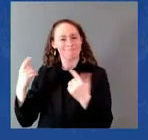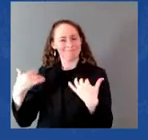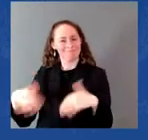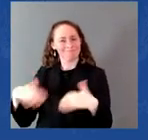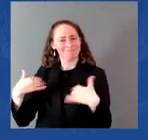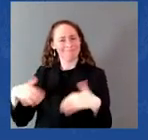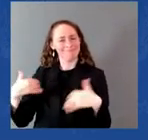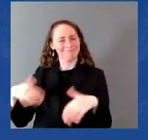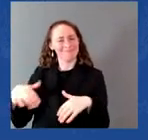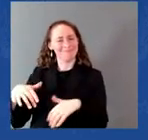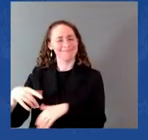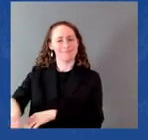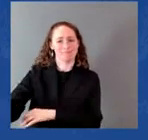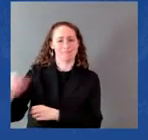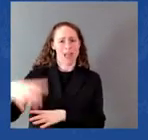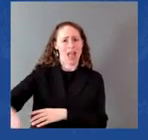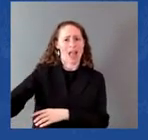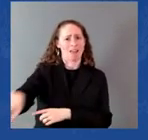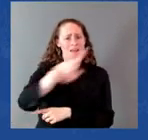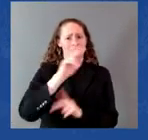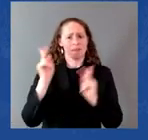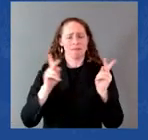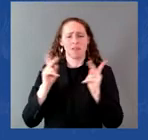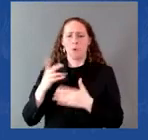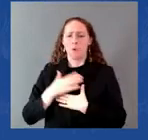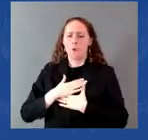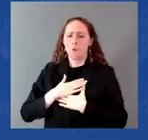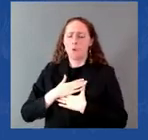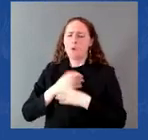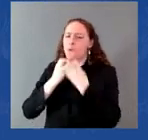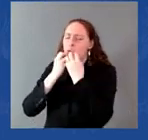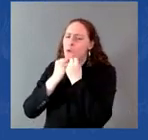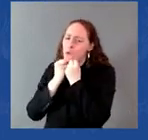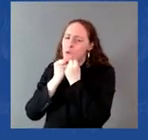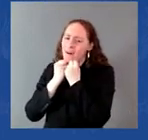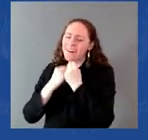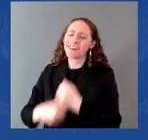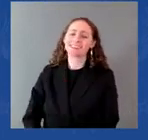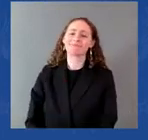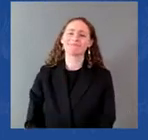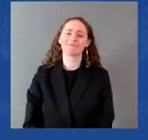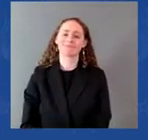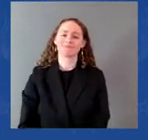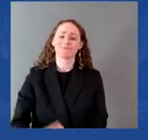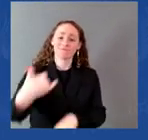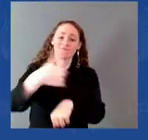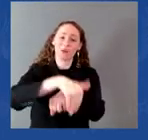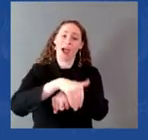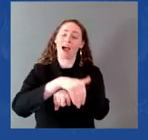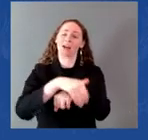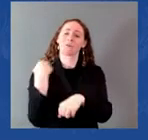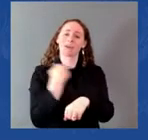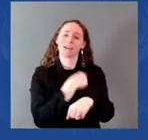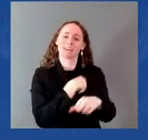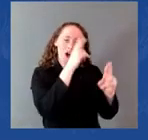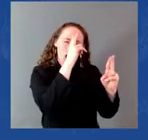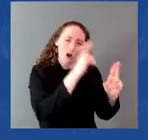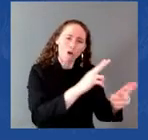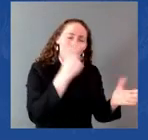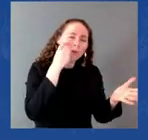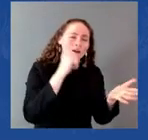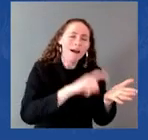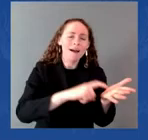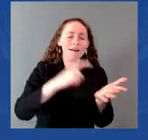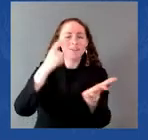White House. To all the Kennedy Center honorees, past and present, thank you for sharing your gift with the nation and